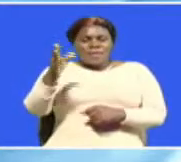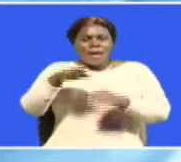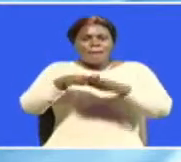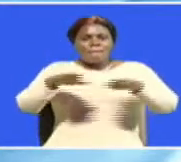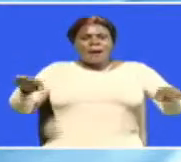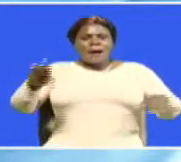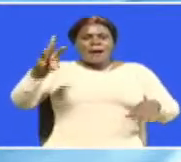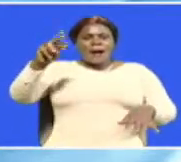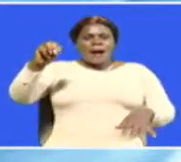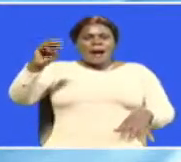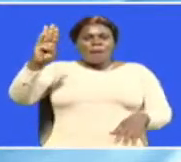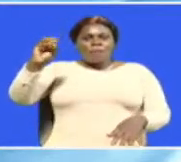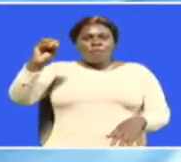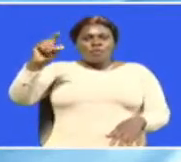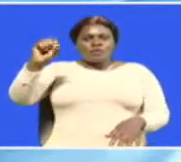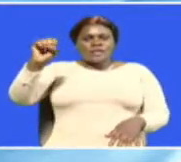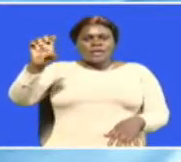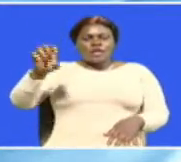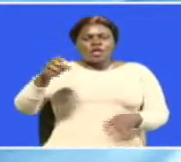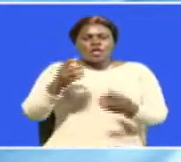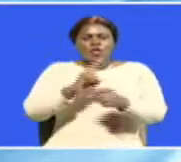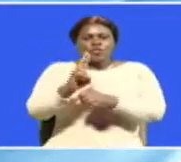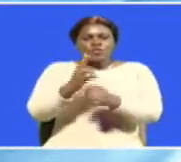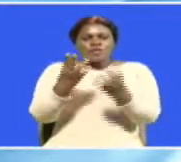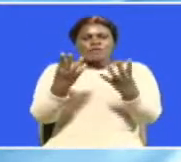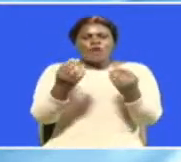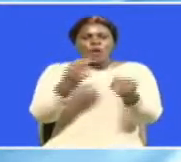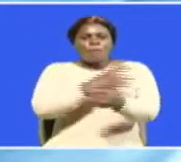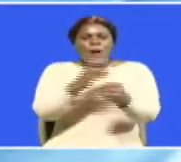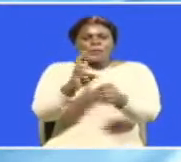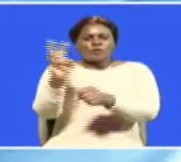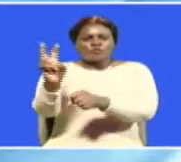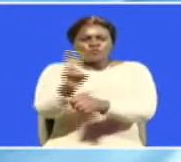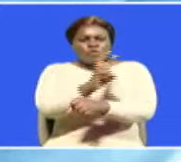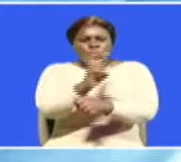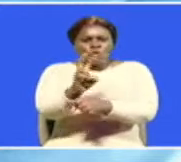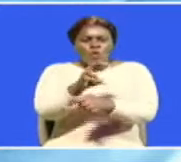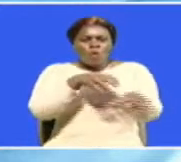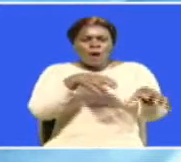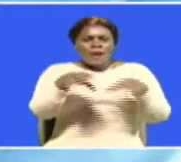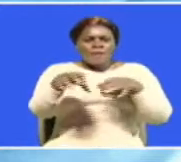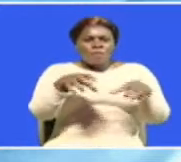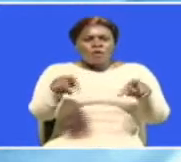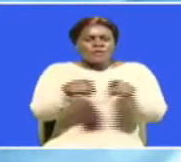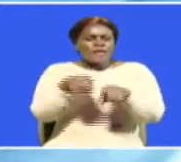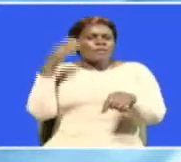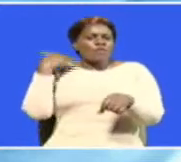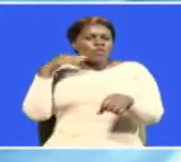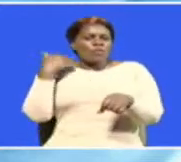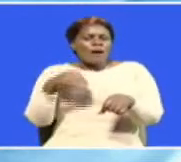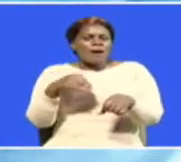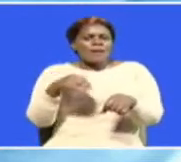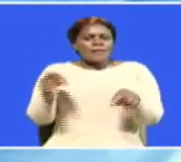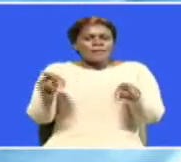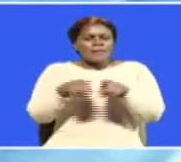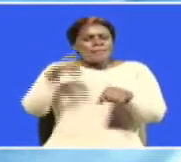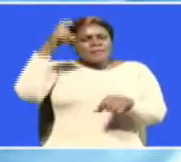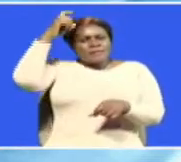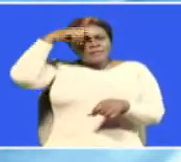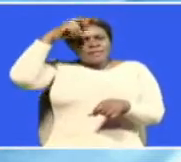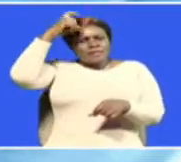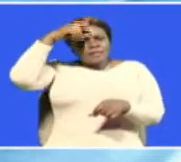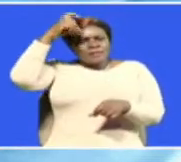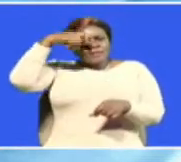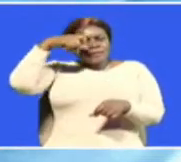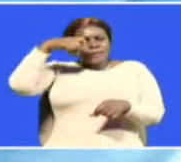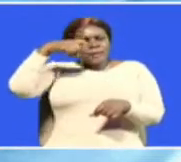Park are using soft power to track poachers and wildlife as well. This, coupled with intelligence